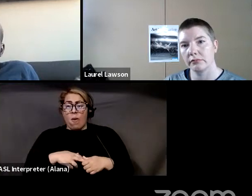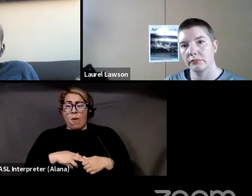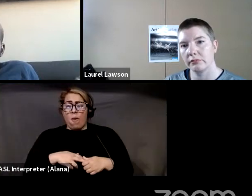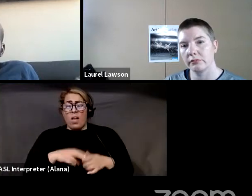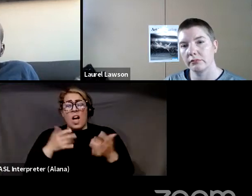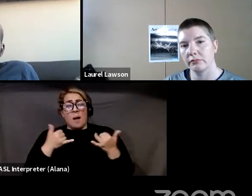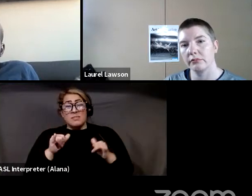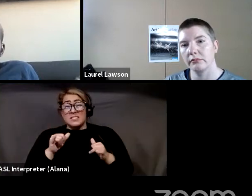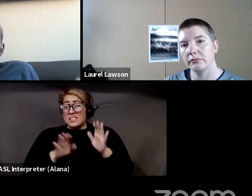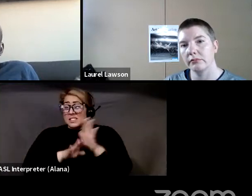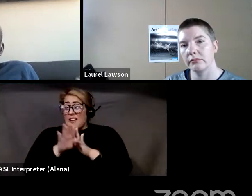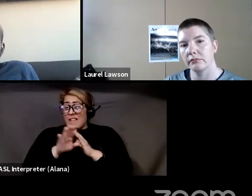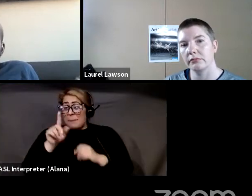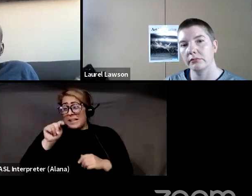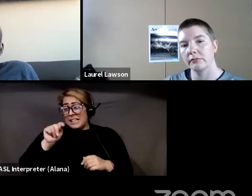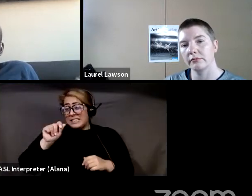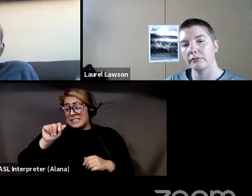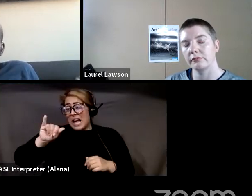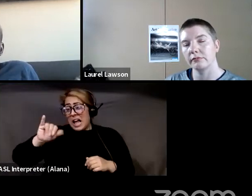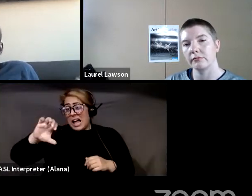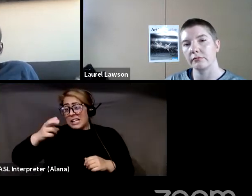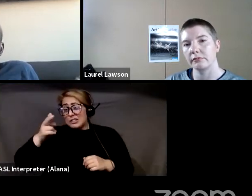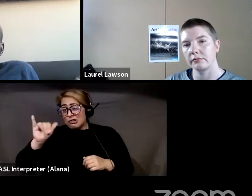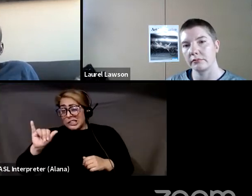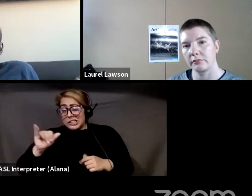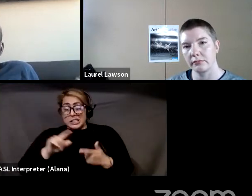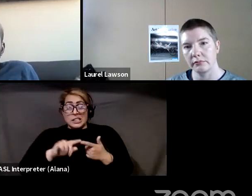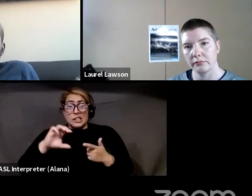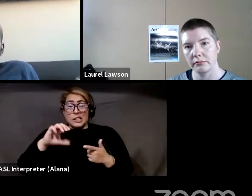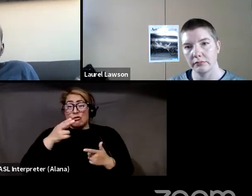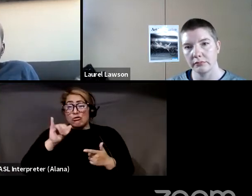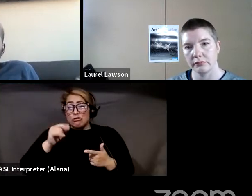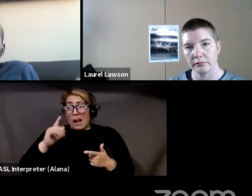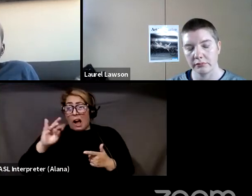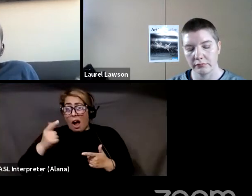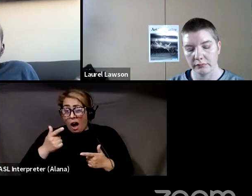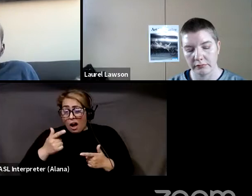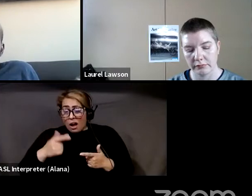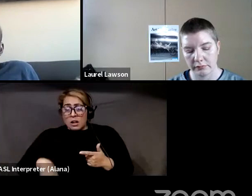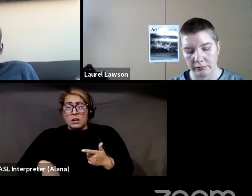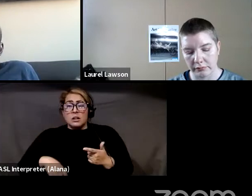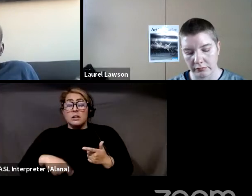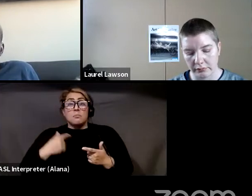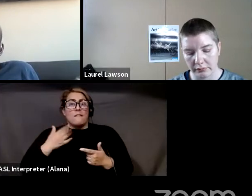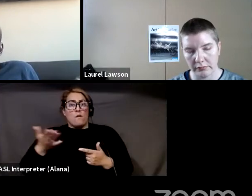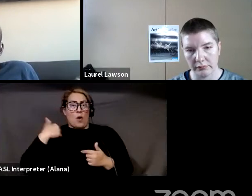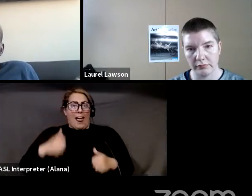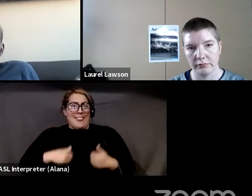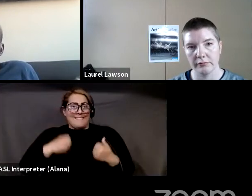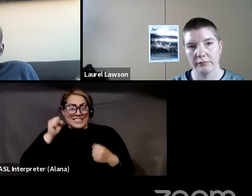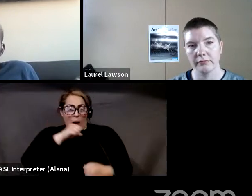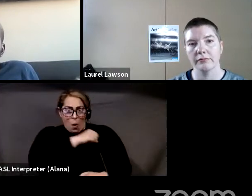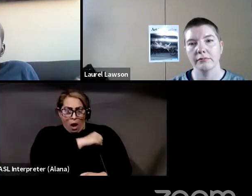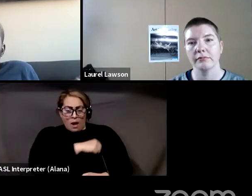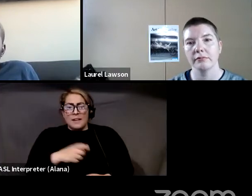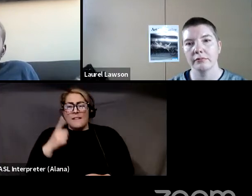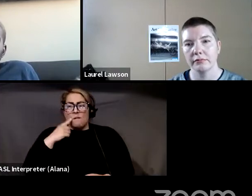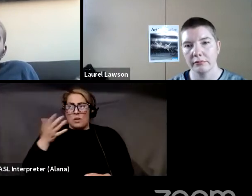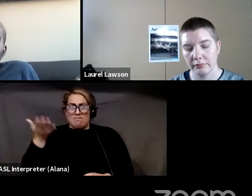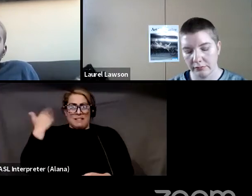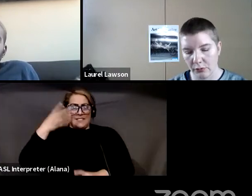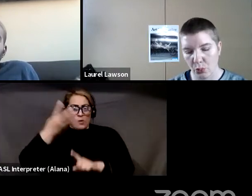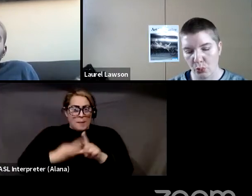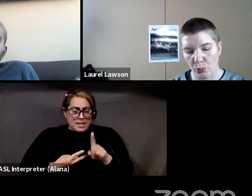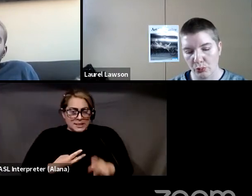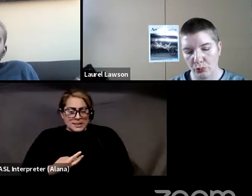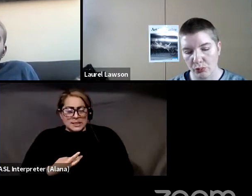developing my Tai Chi practice, my Qigong practice. I was living in Taiwan for the past 4 months